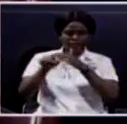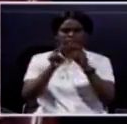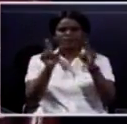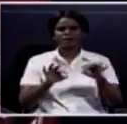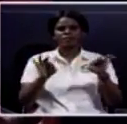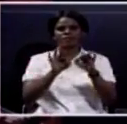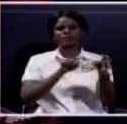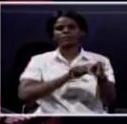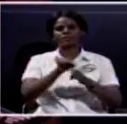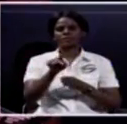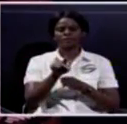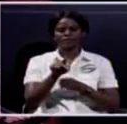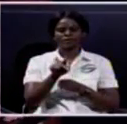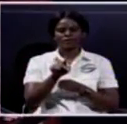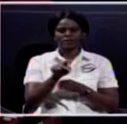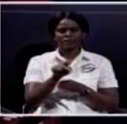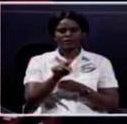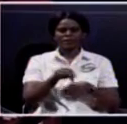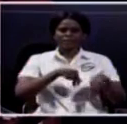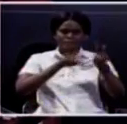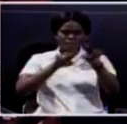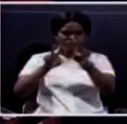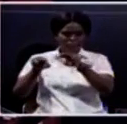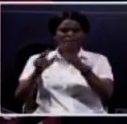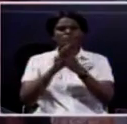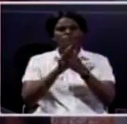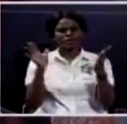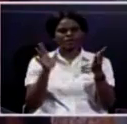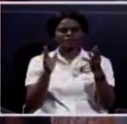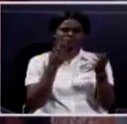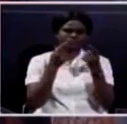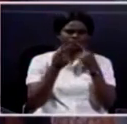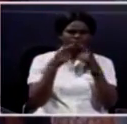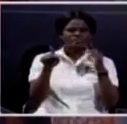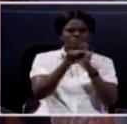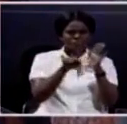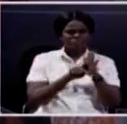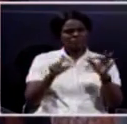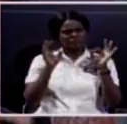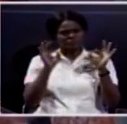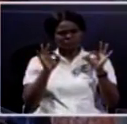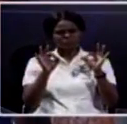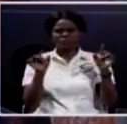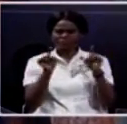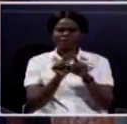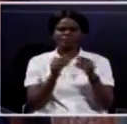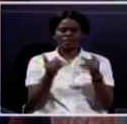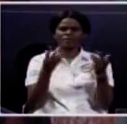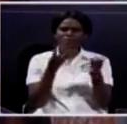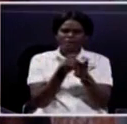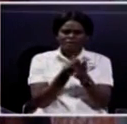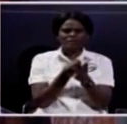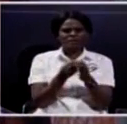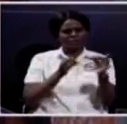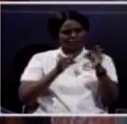profession is monitored extensively. You're speaking about these policies so well, and probably even the money aspect very